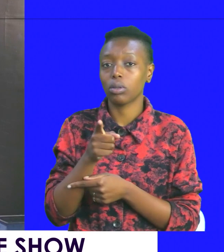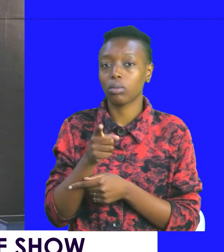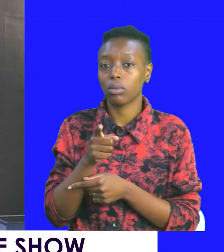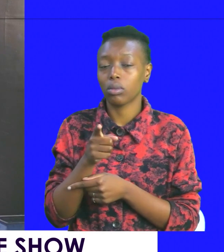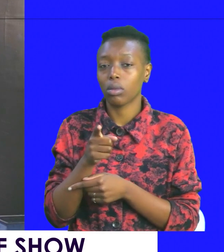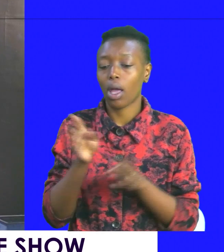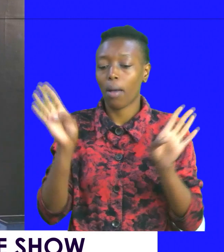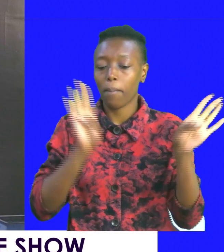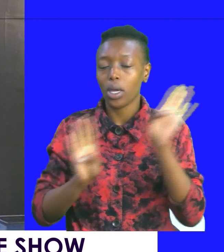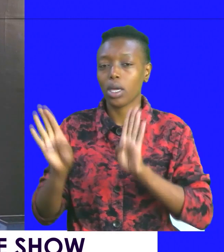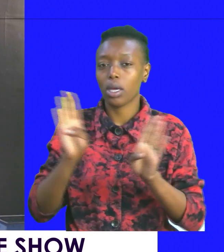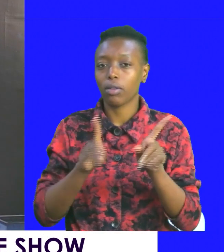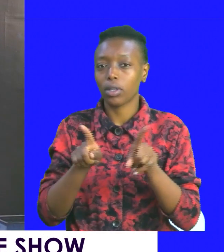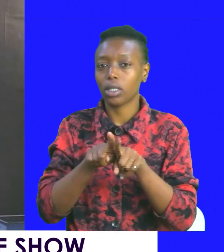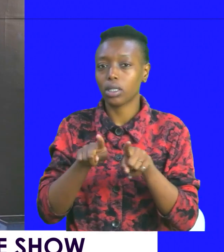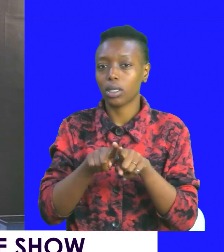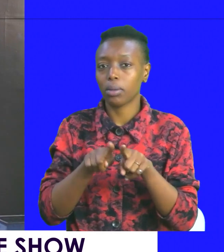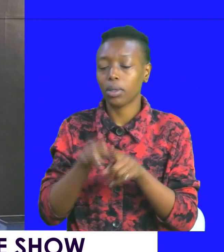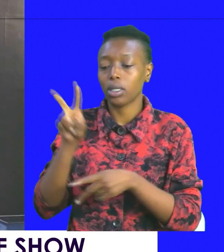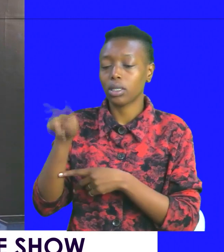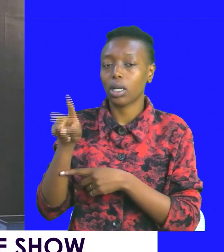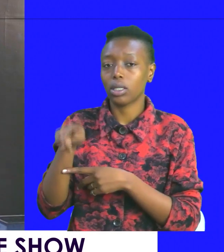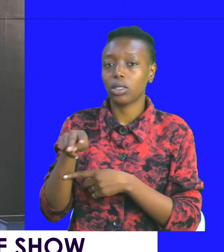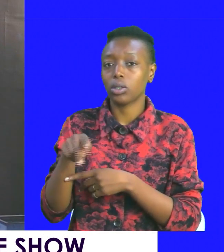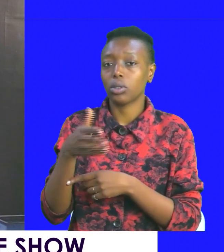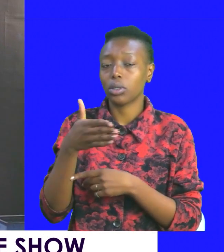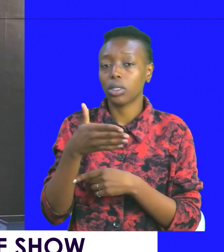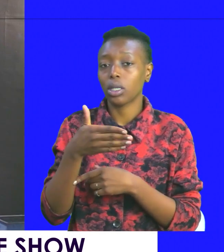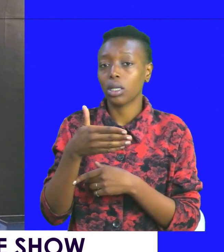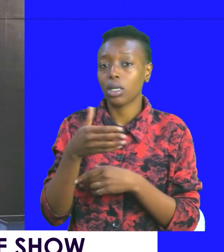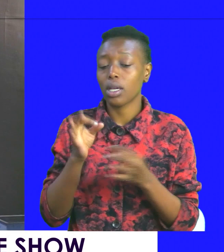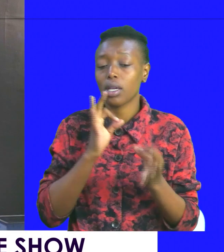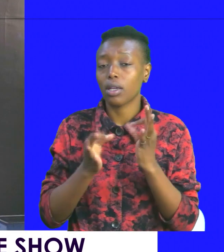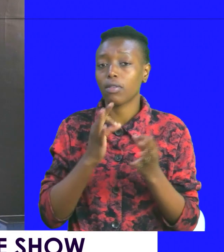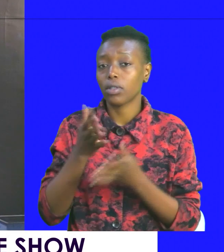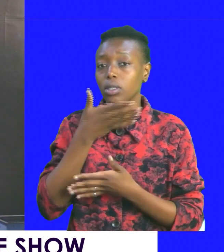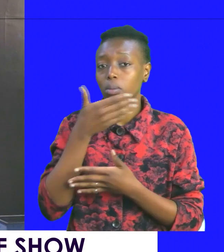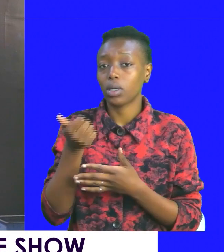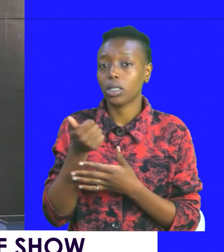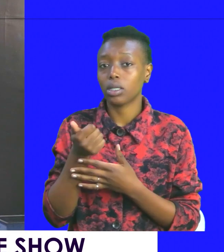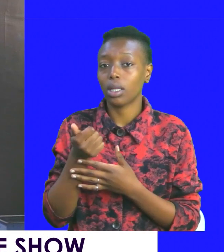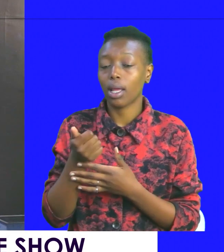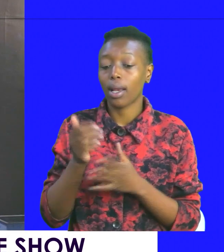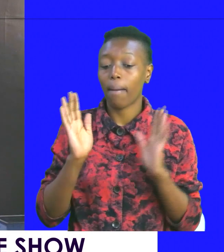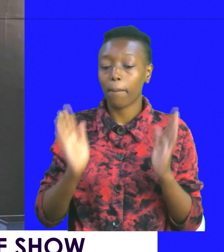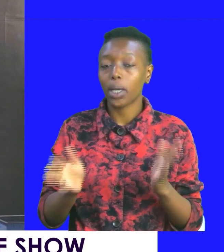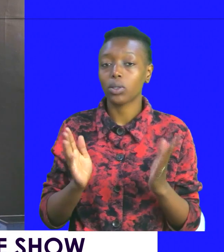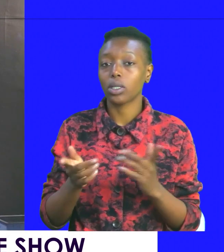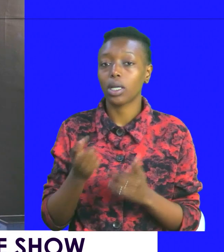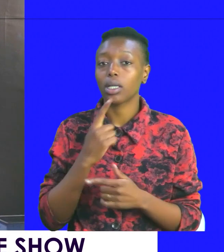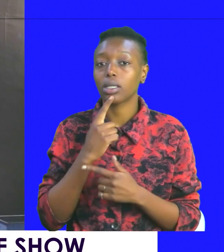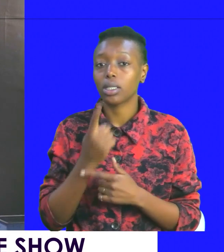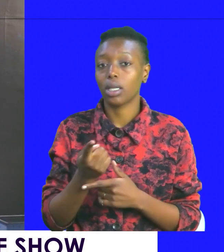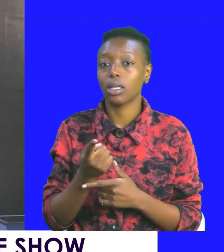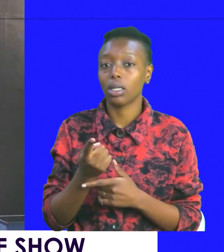language diet. When somebody comes to me and stands before me, just the posture in itself will